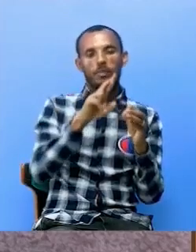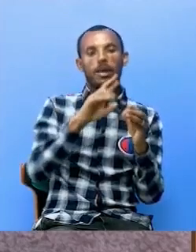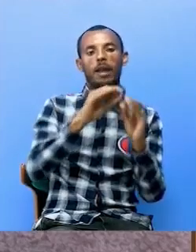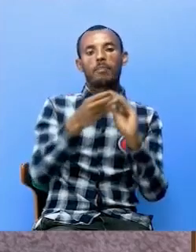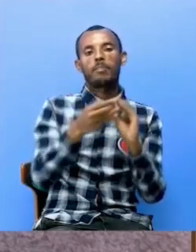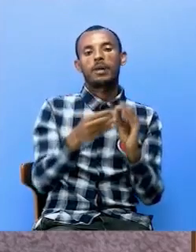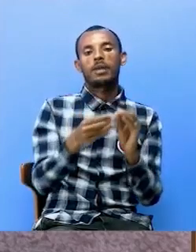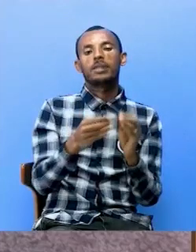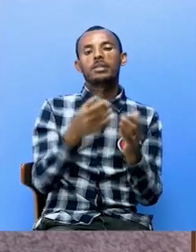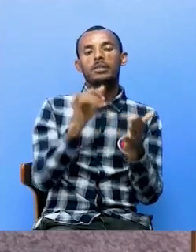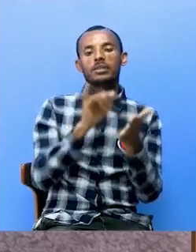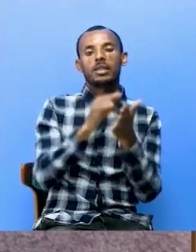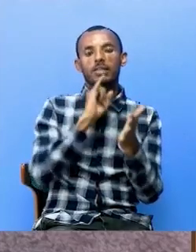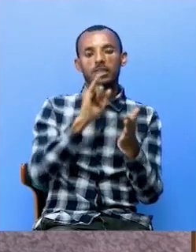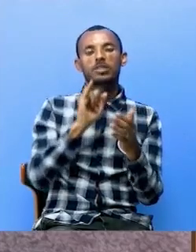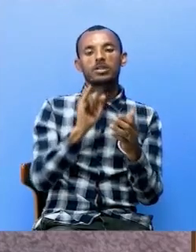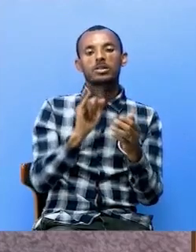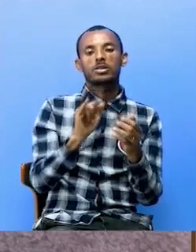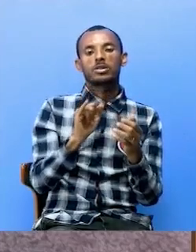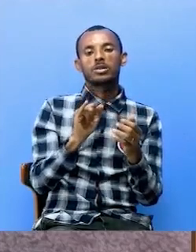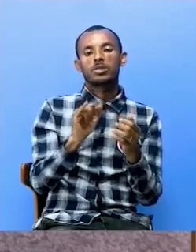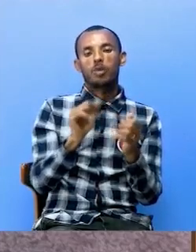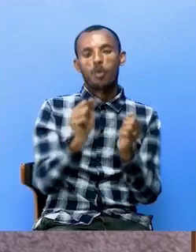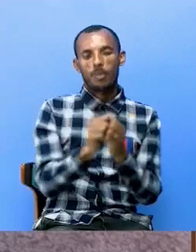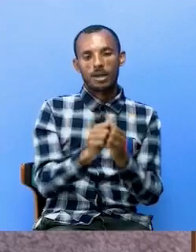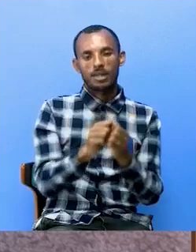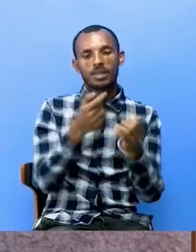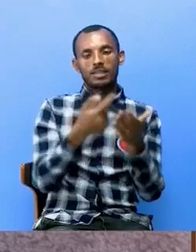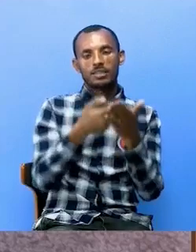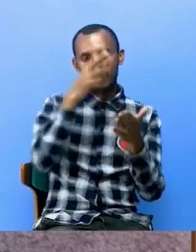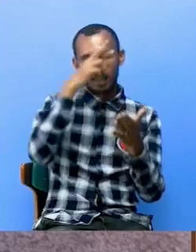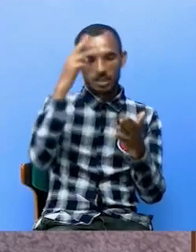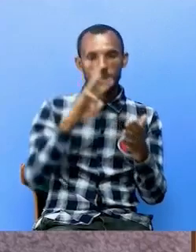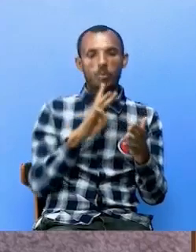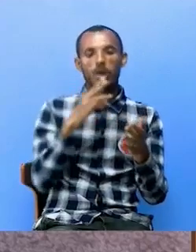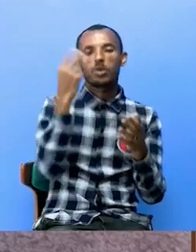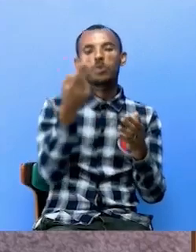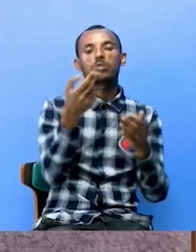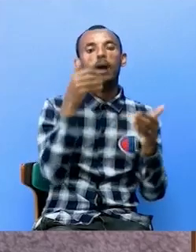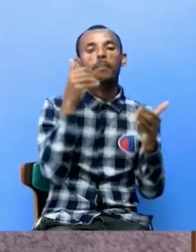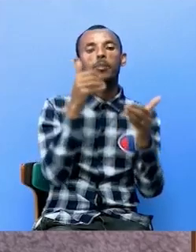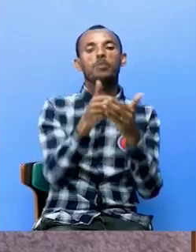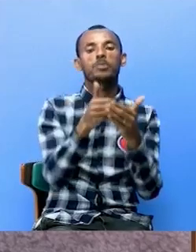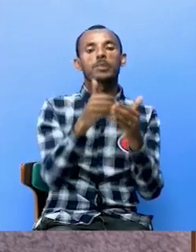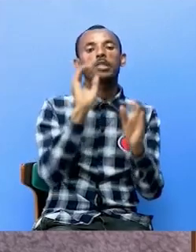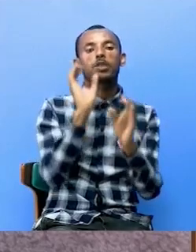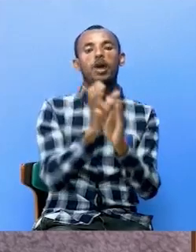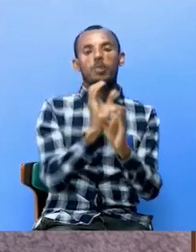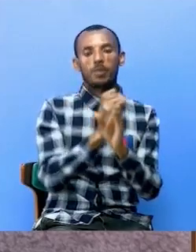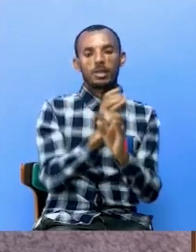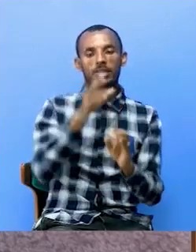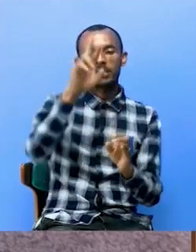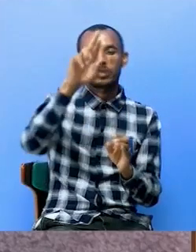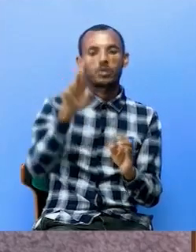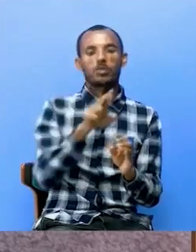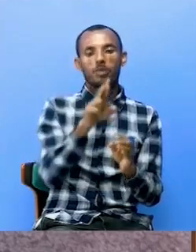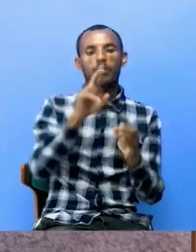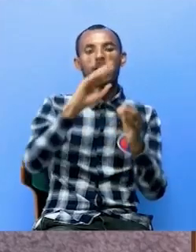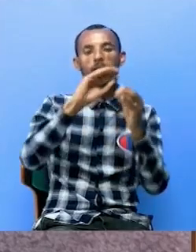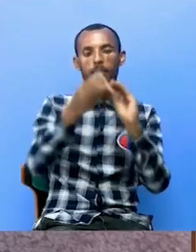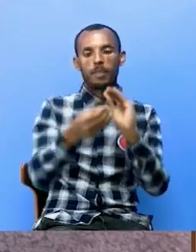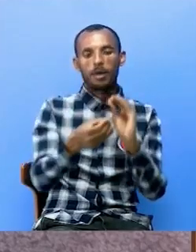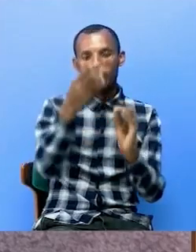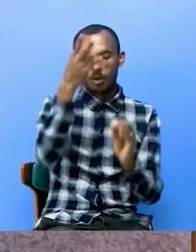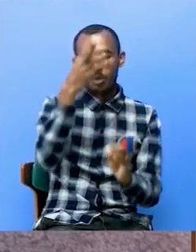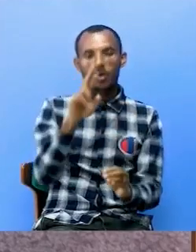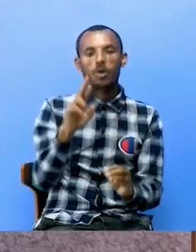okay? So in this case, we use approximations to calculate the square root of a number,